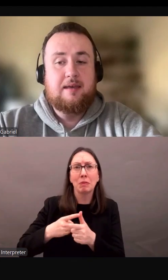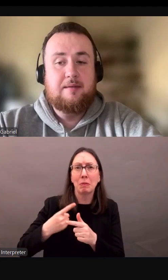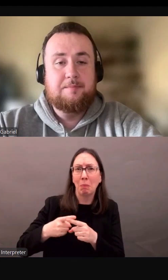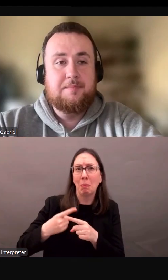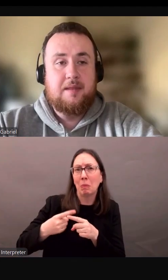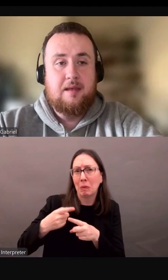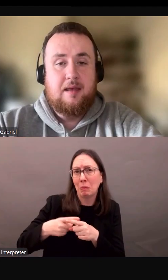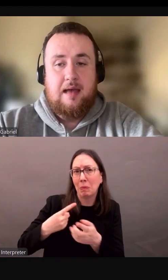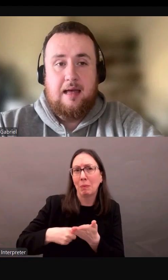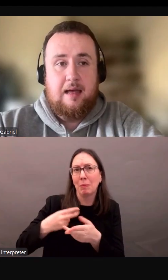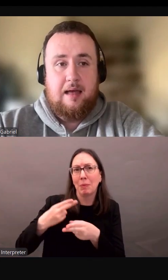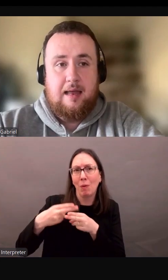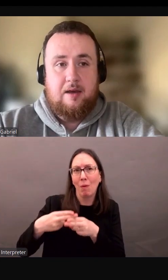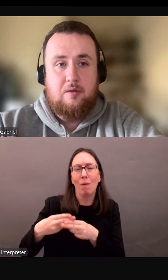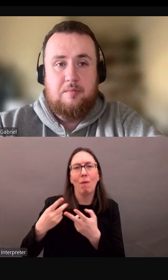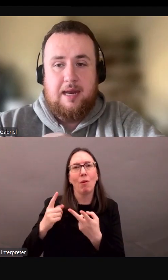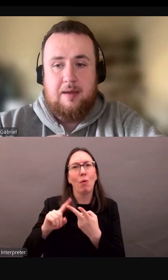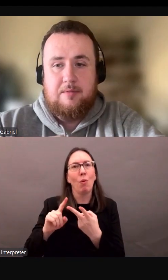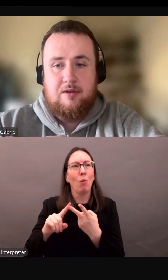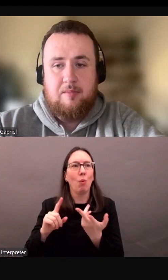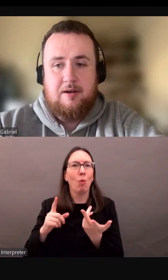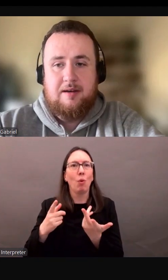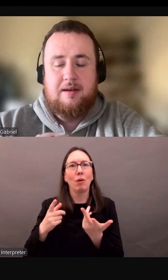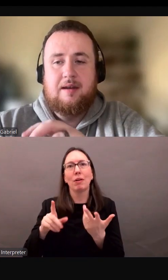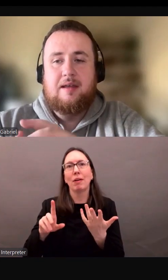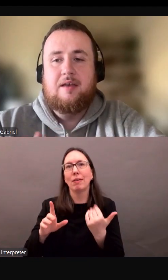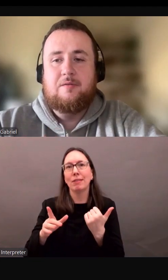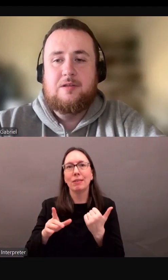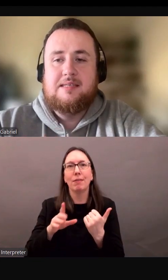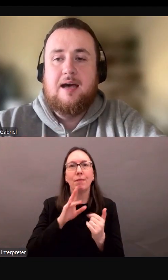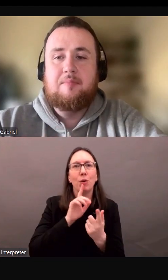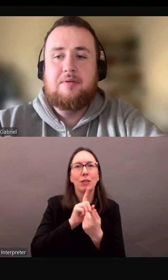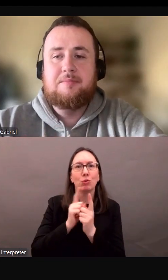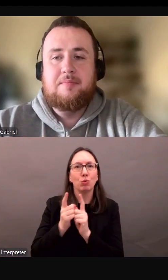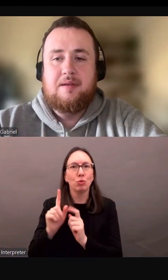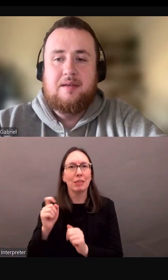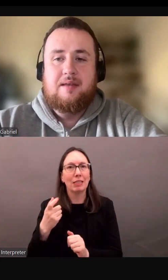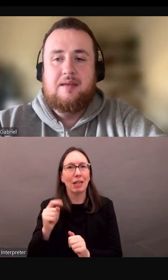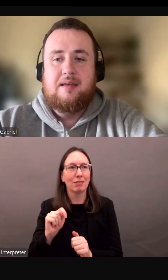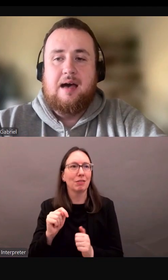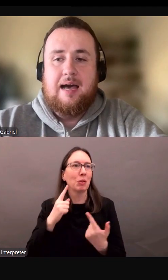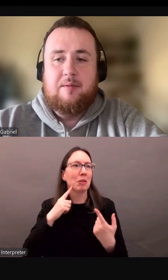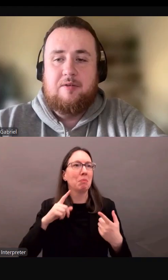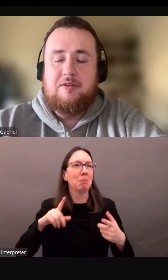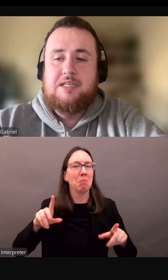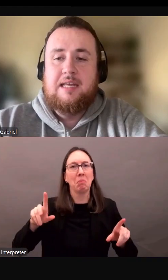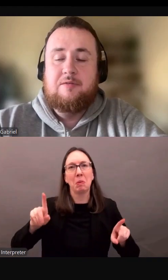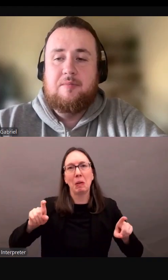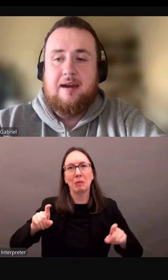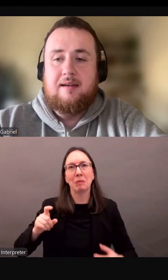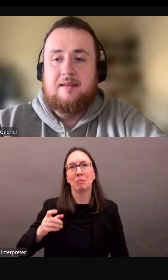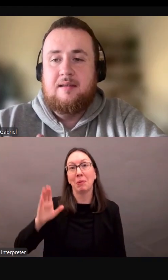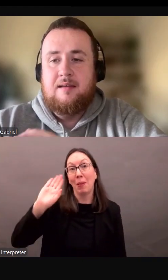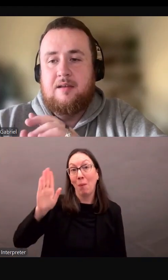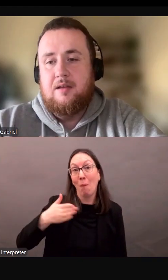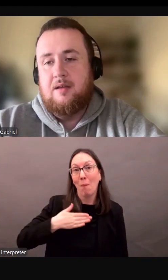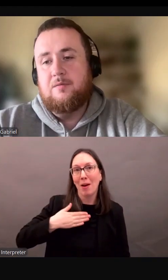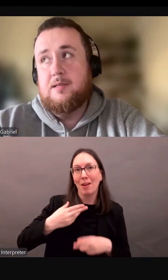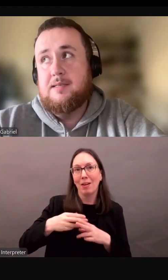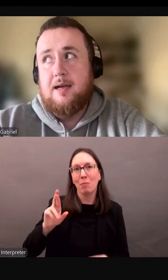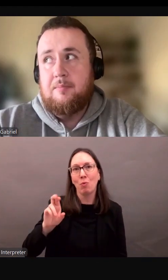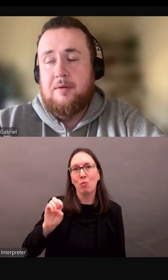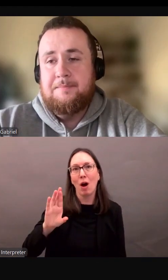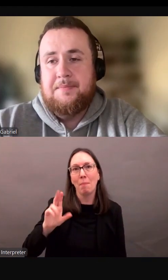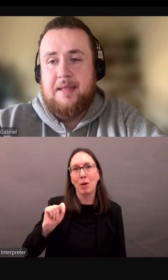speak. Hello, my name is Robert, full stop. I am originally from Ireland, full